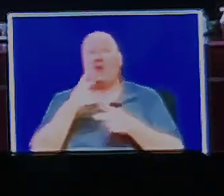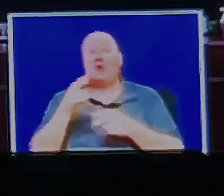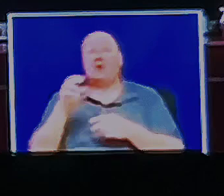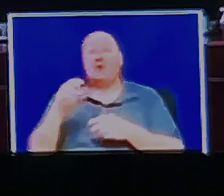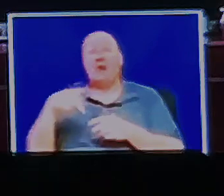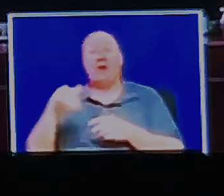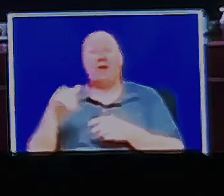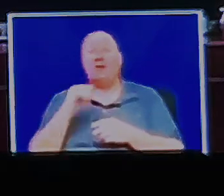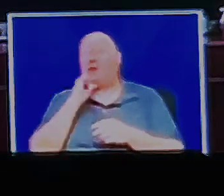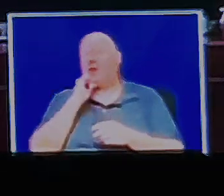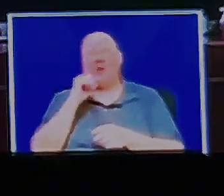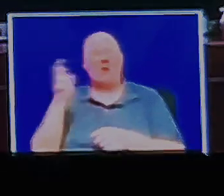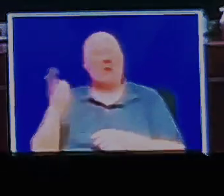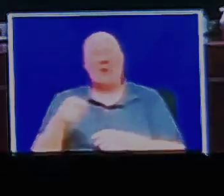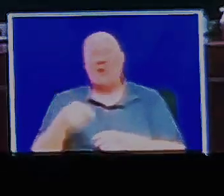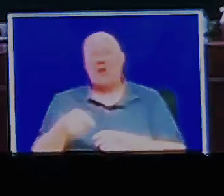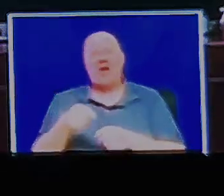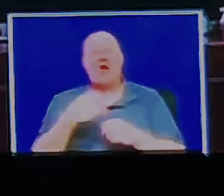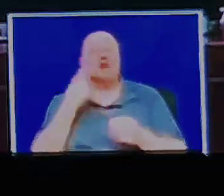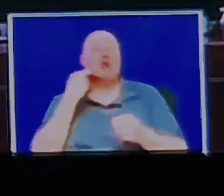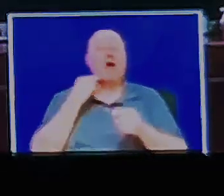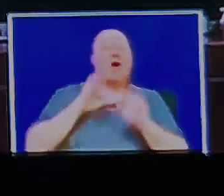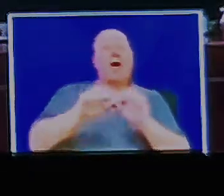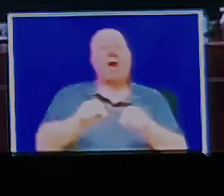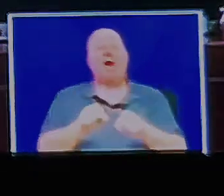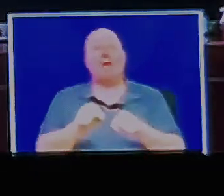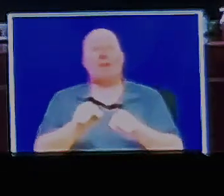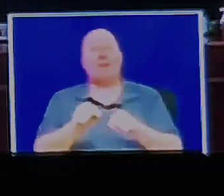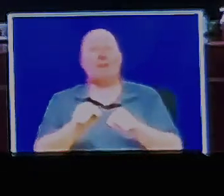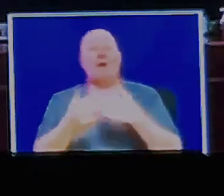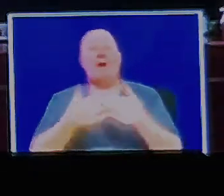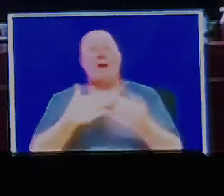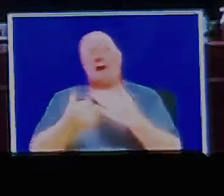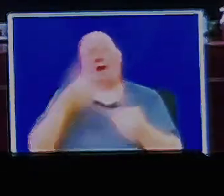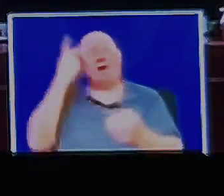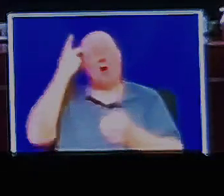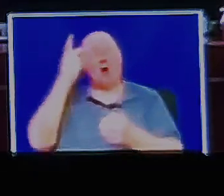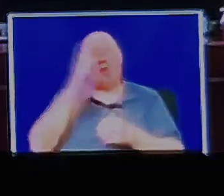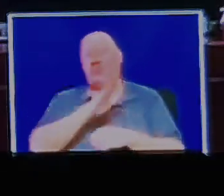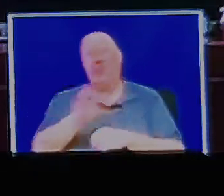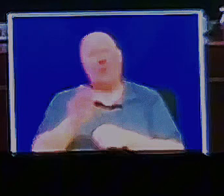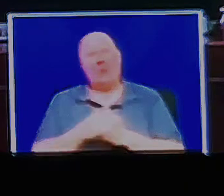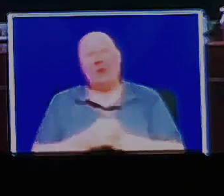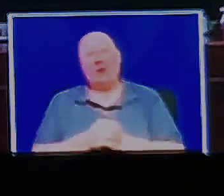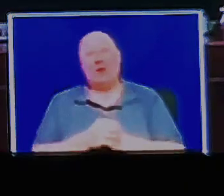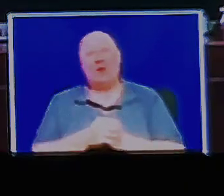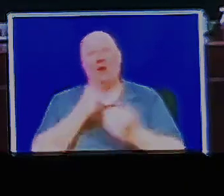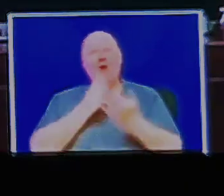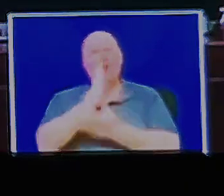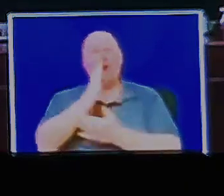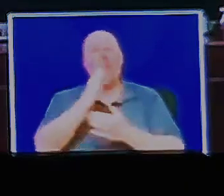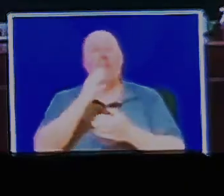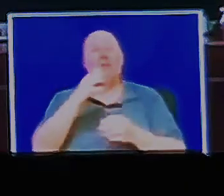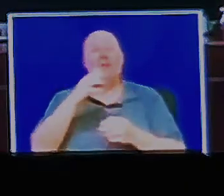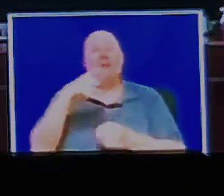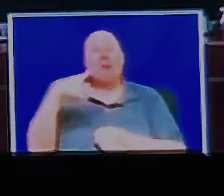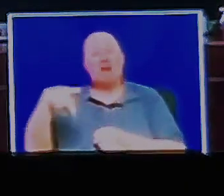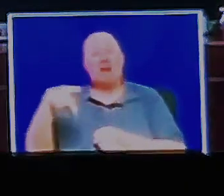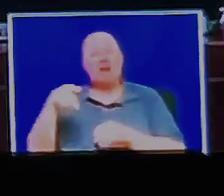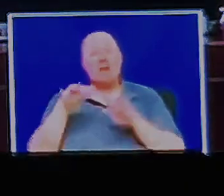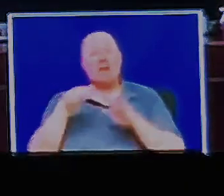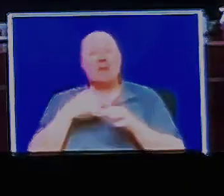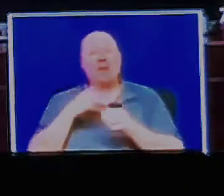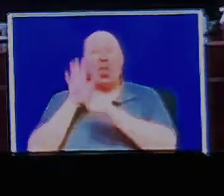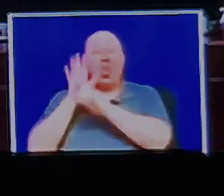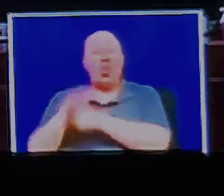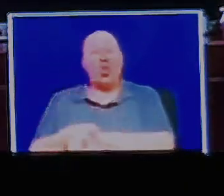here and attempt to claim any knowledge. The rights of Palestinian people are infringed